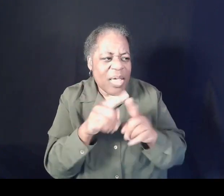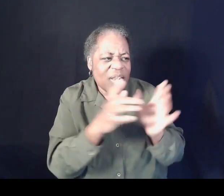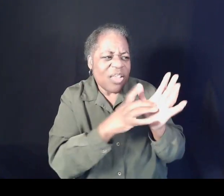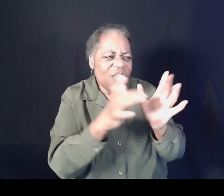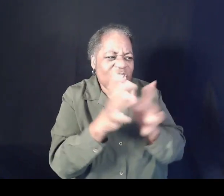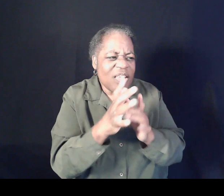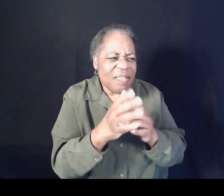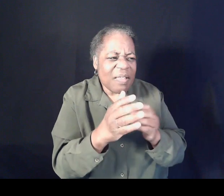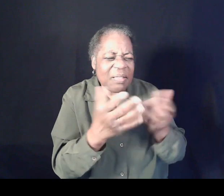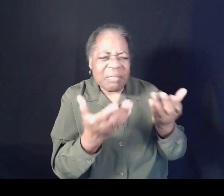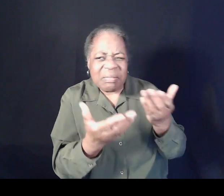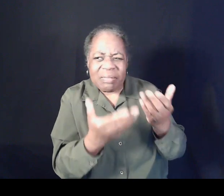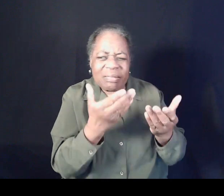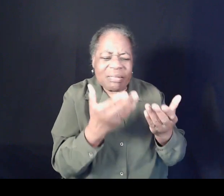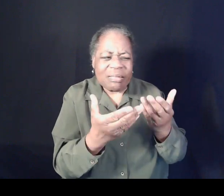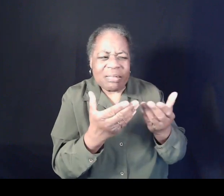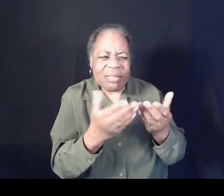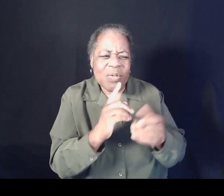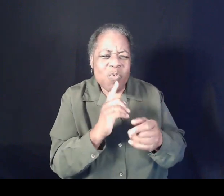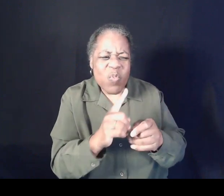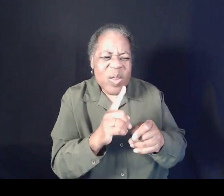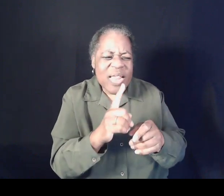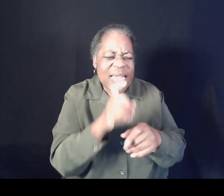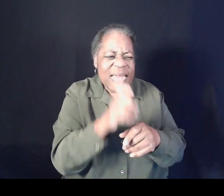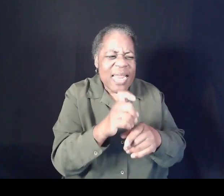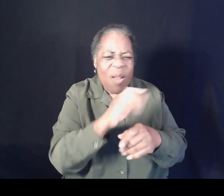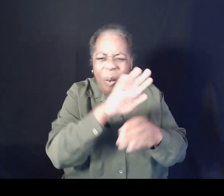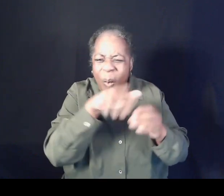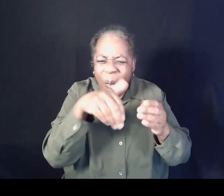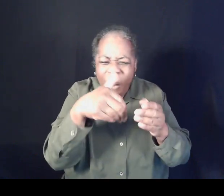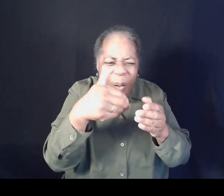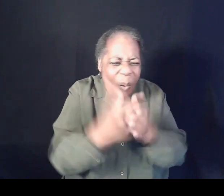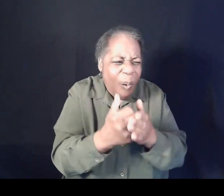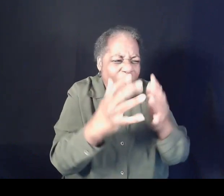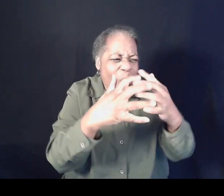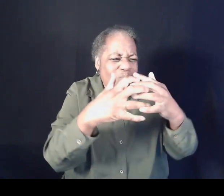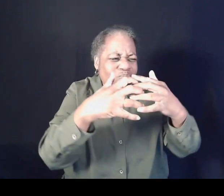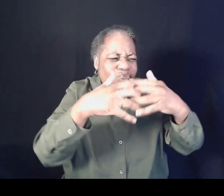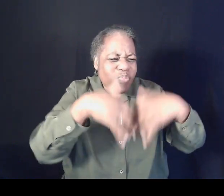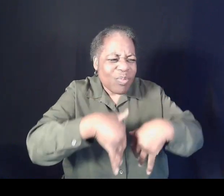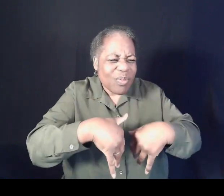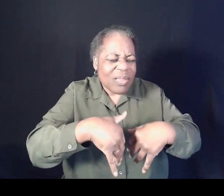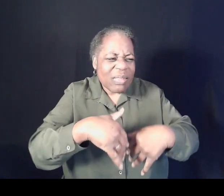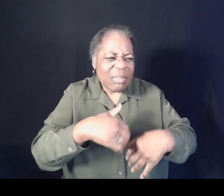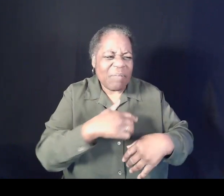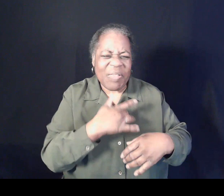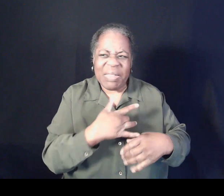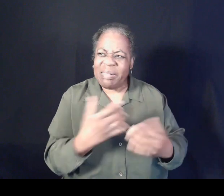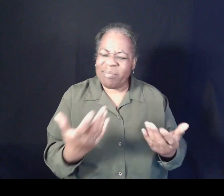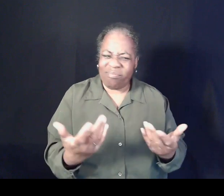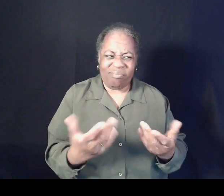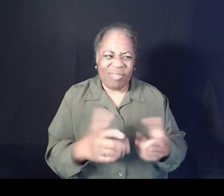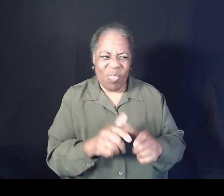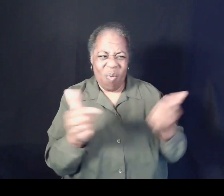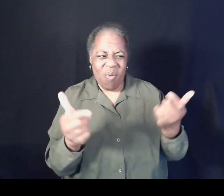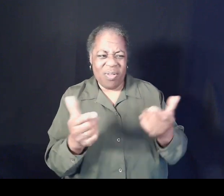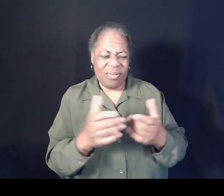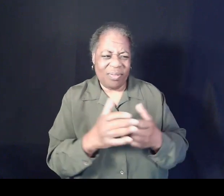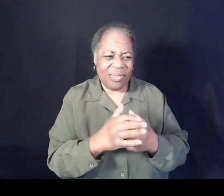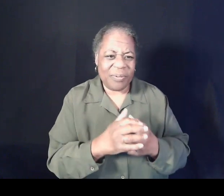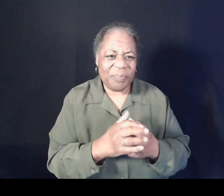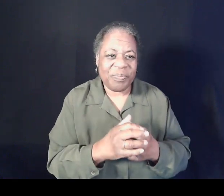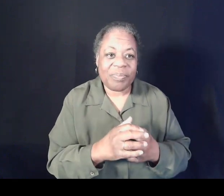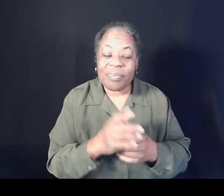here? I mean, do we really need to bring the whole thing crashing down? I mean, that feels excessive. To